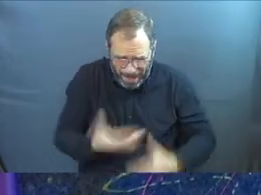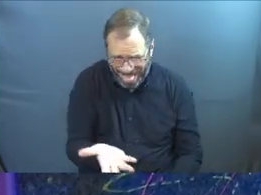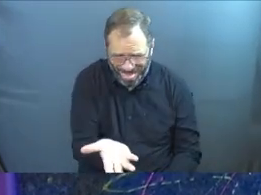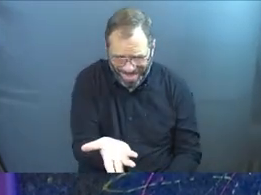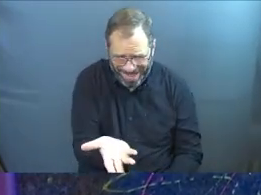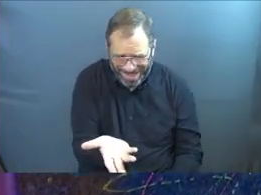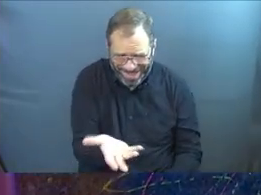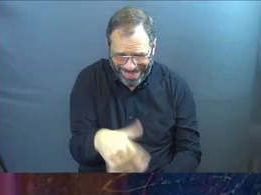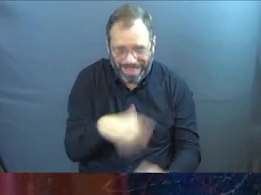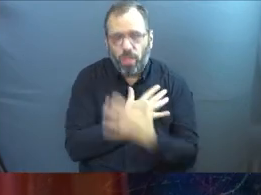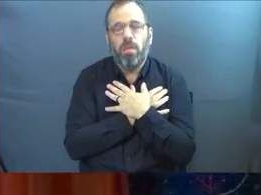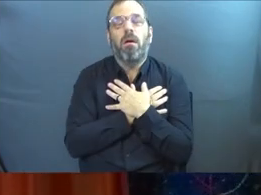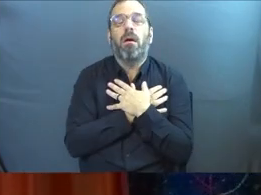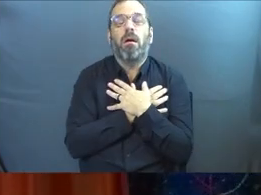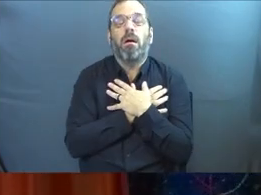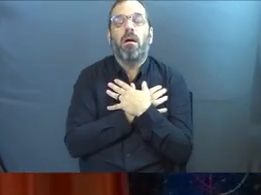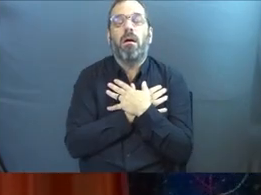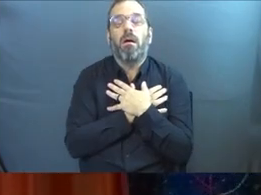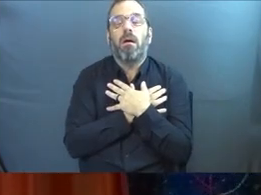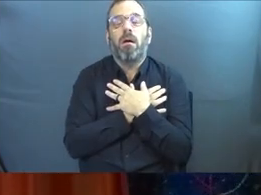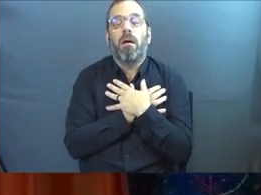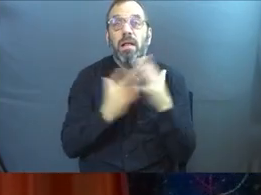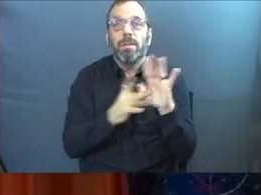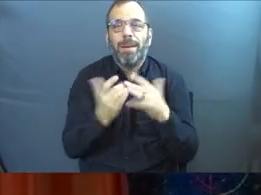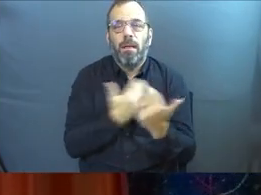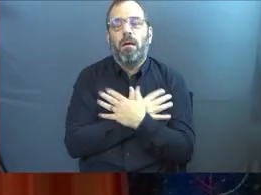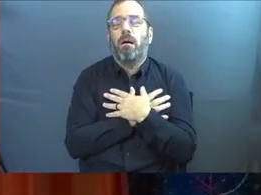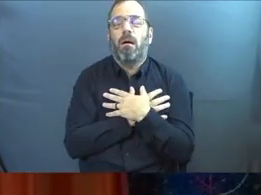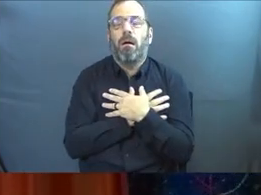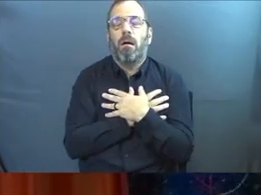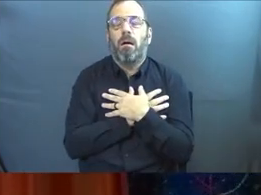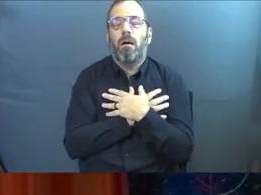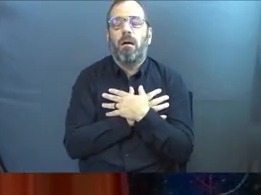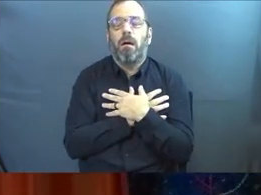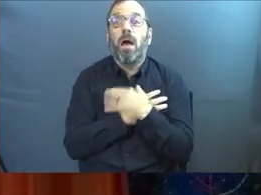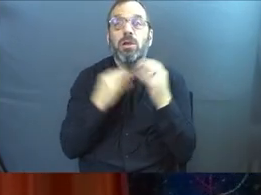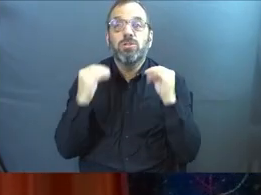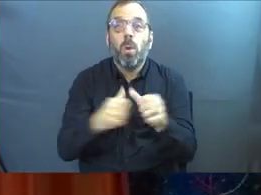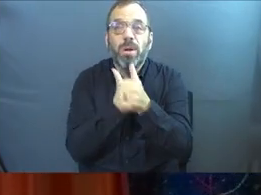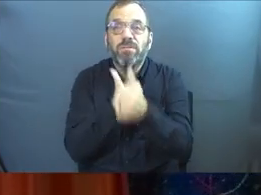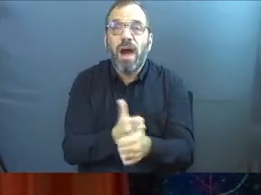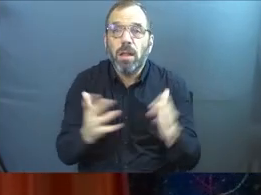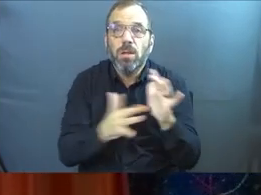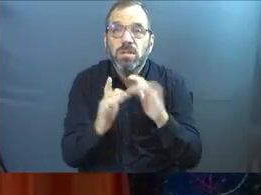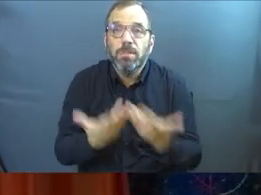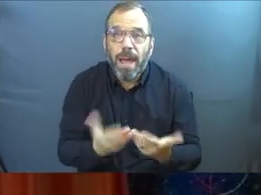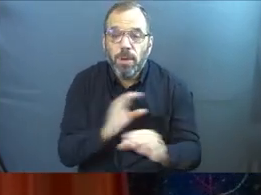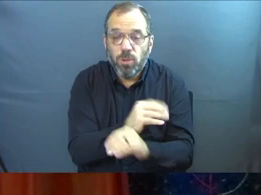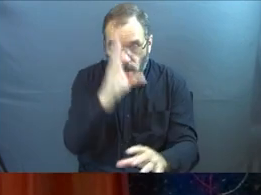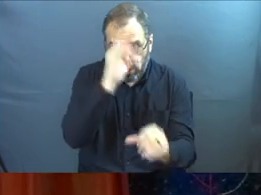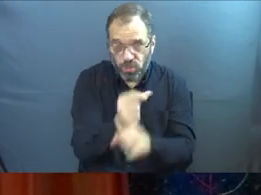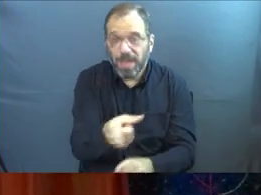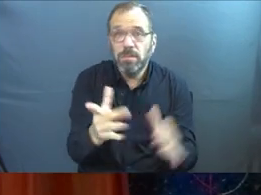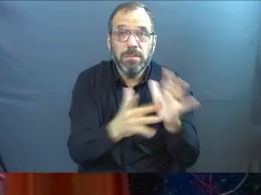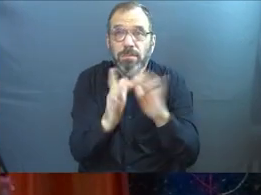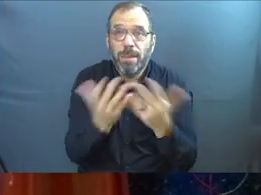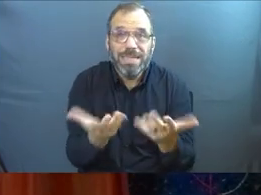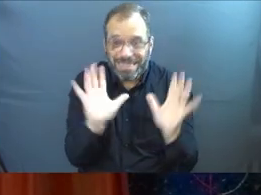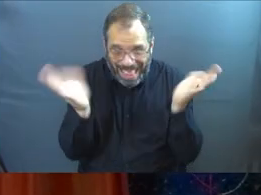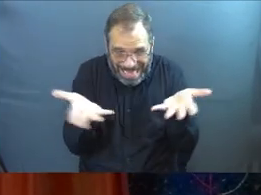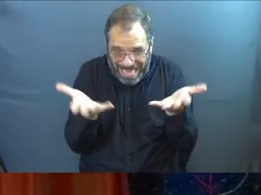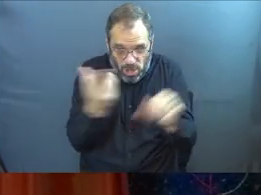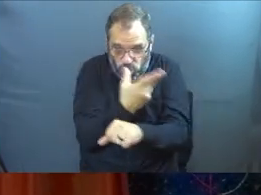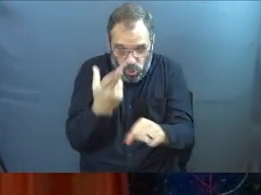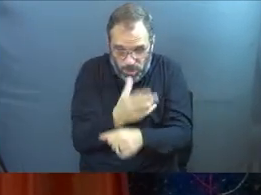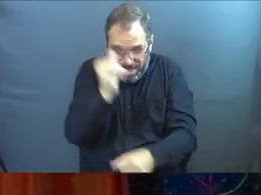but the body's not doing anything. It's paralyzed because nobody does it. Nobody trusts it.